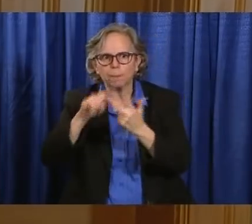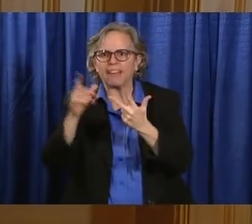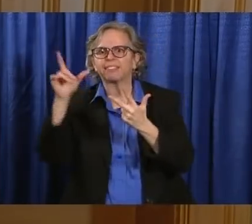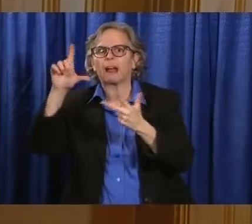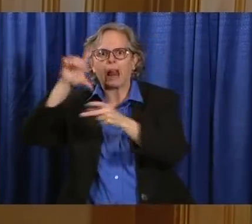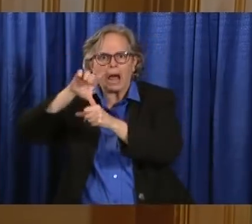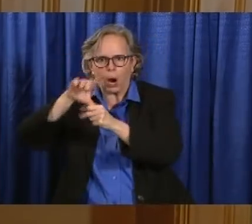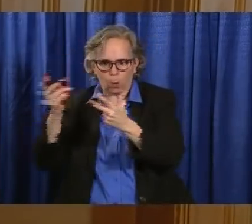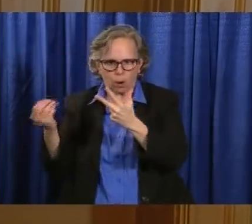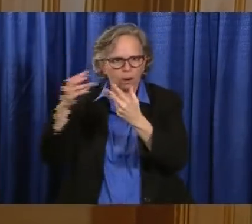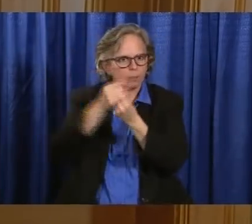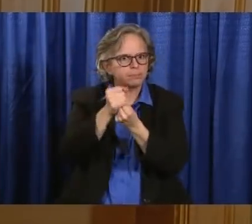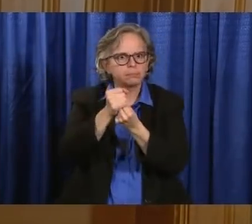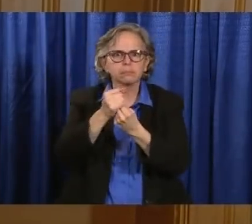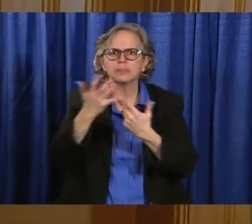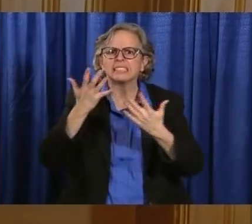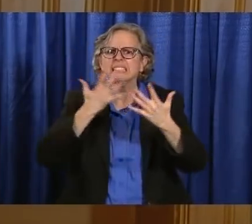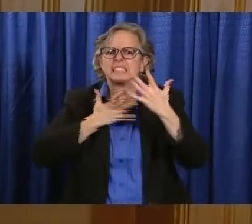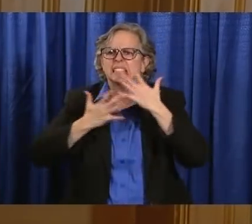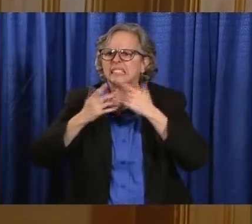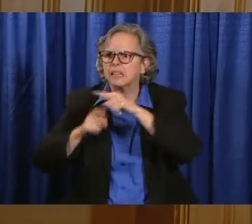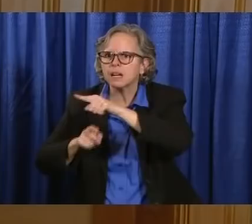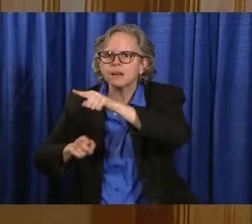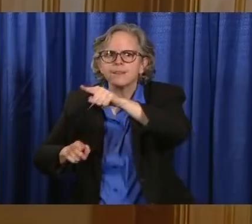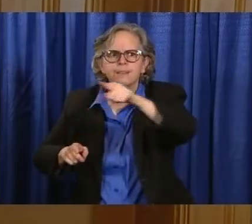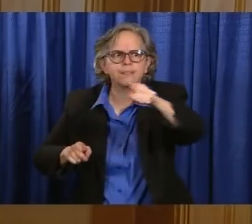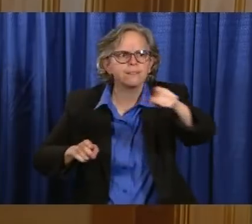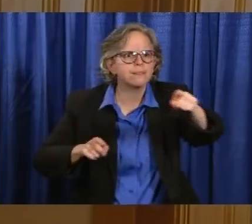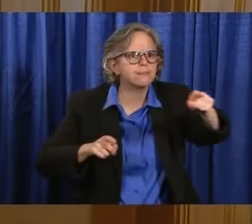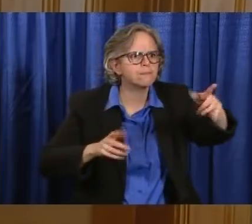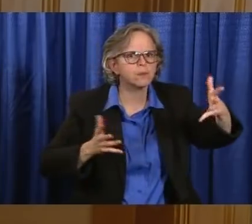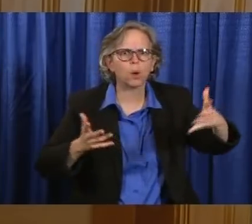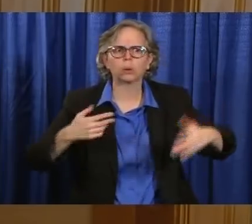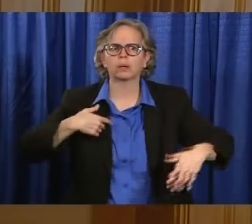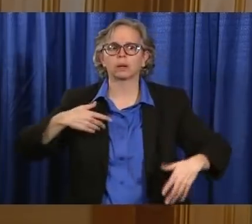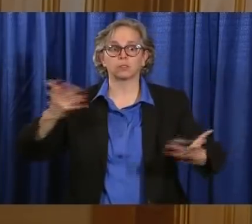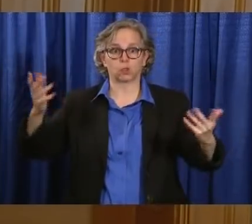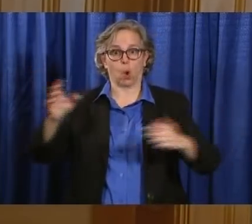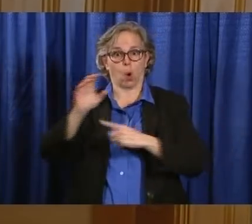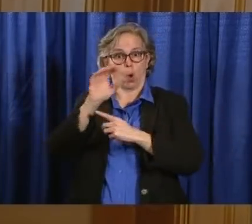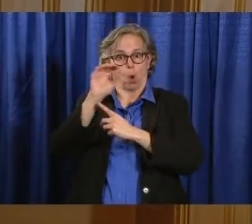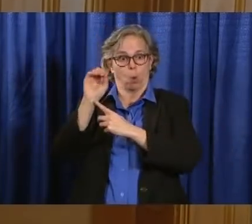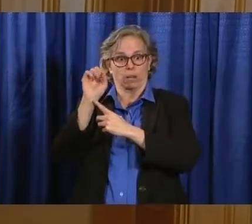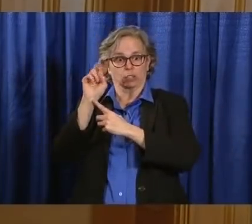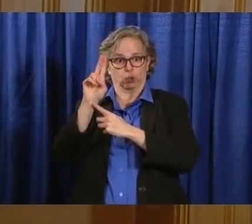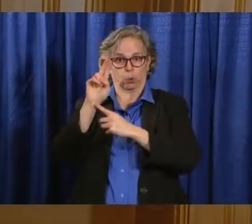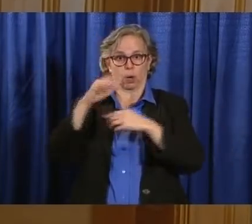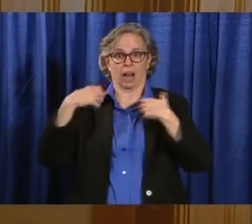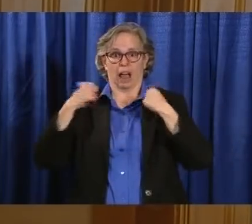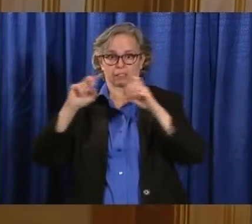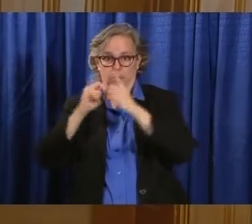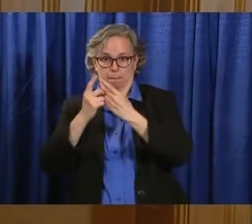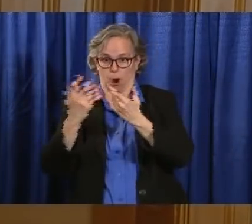shortage of these. And so what Ohio State and the health department has done is they have gone together